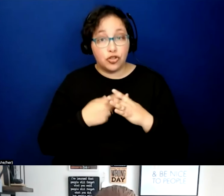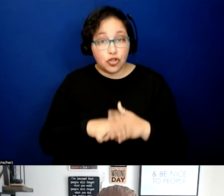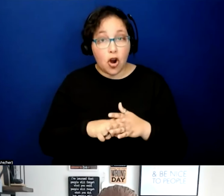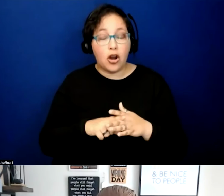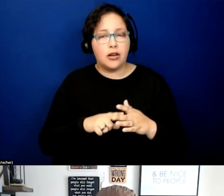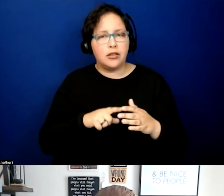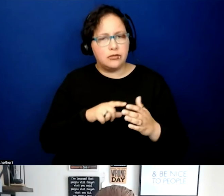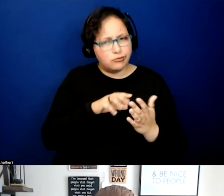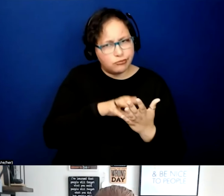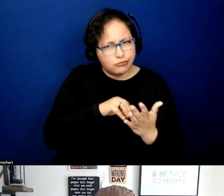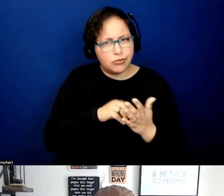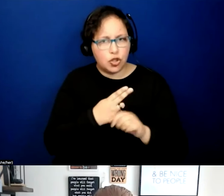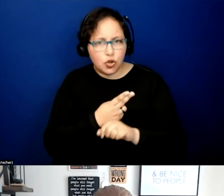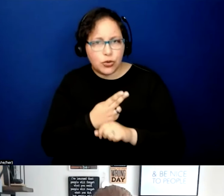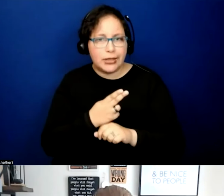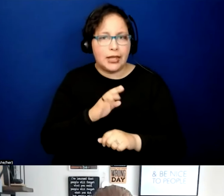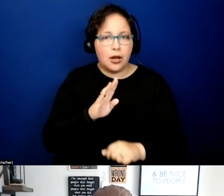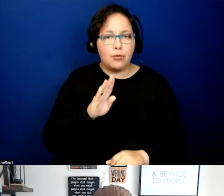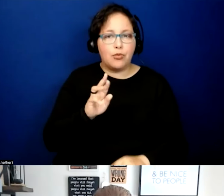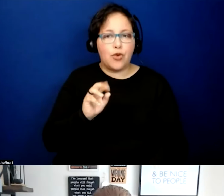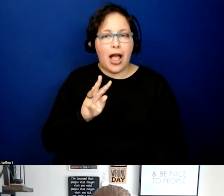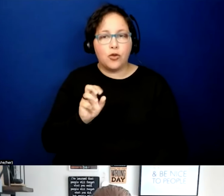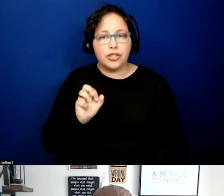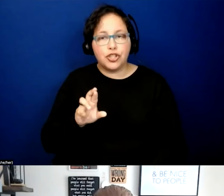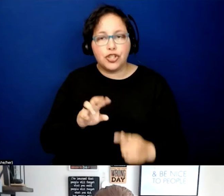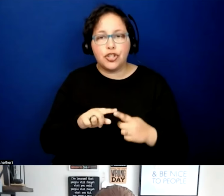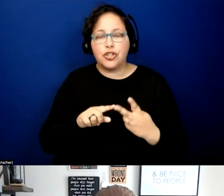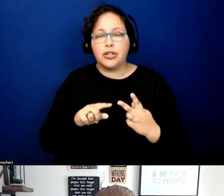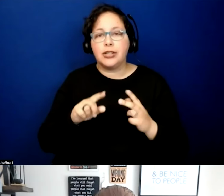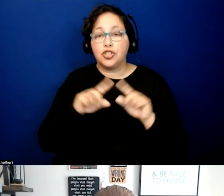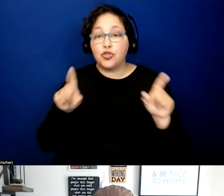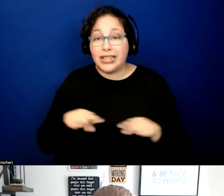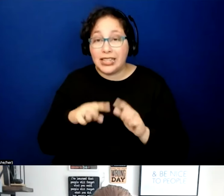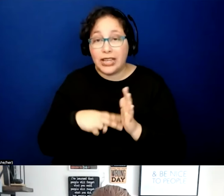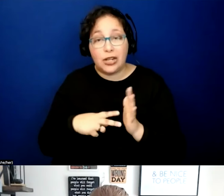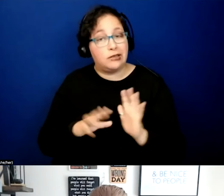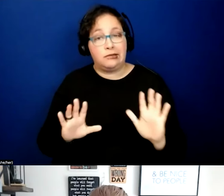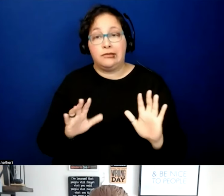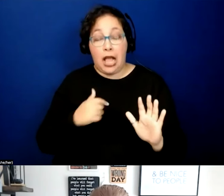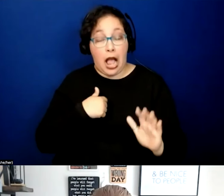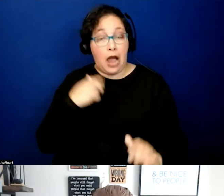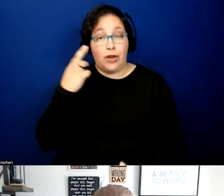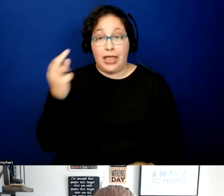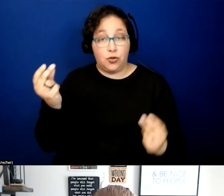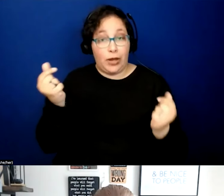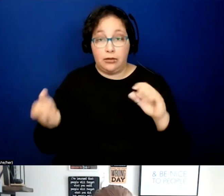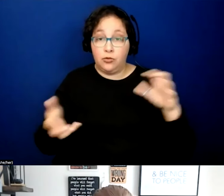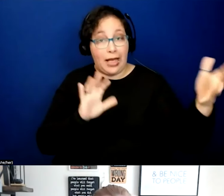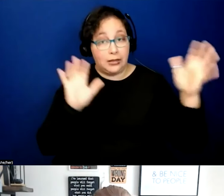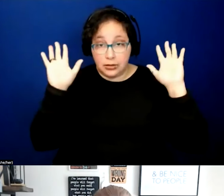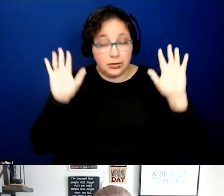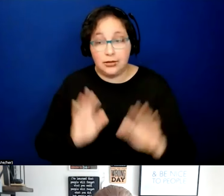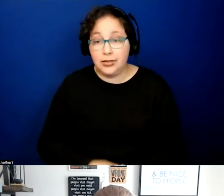screen readers and browsers, you'll realize that it's a mess. Like it's a real